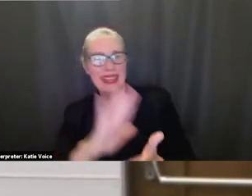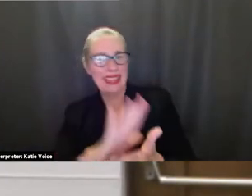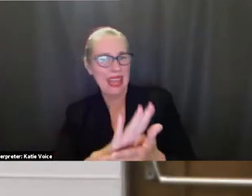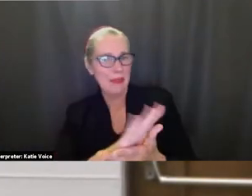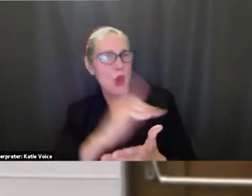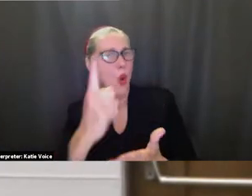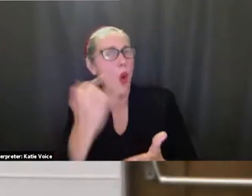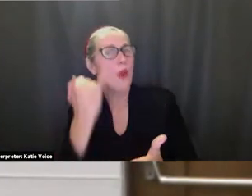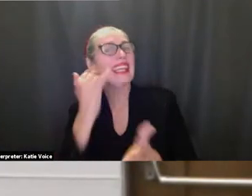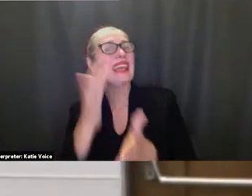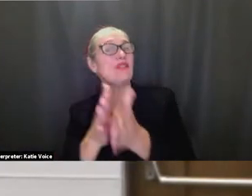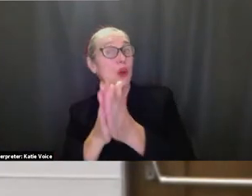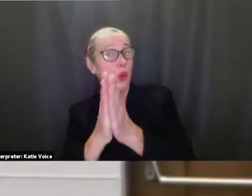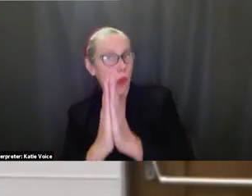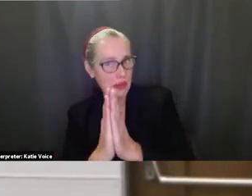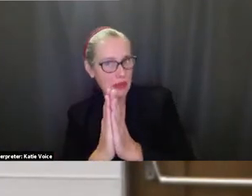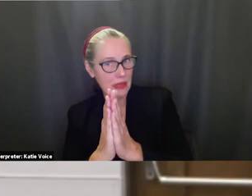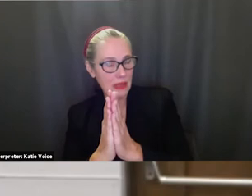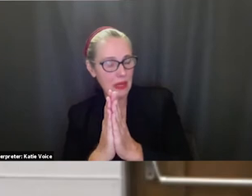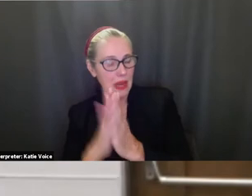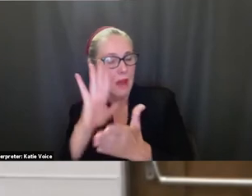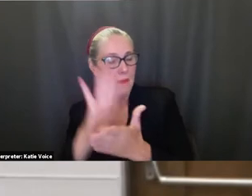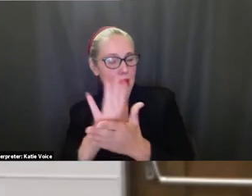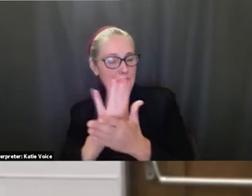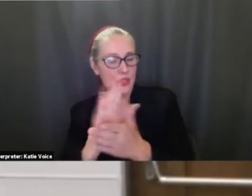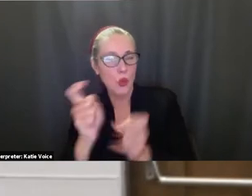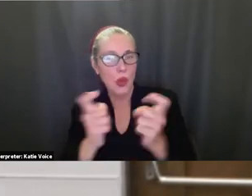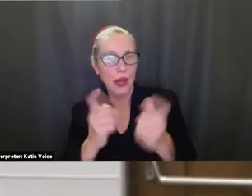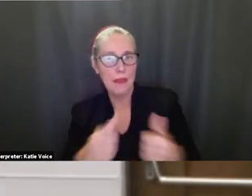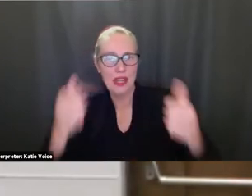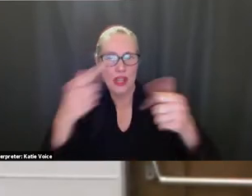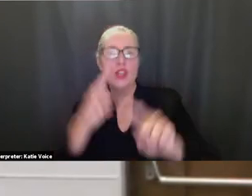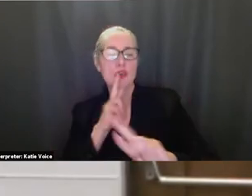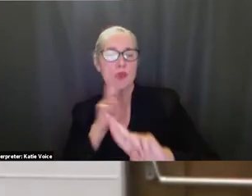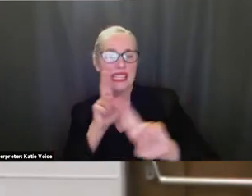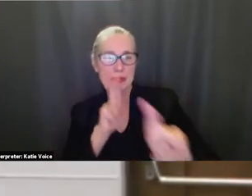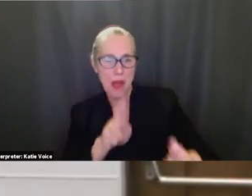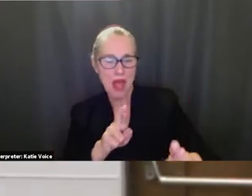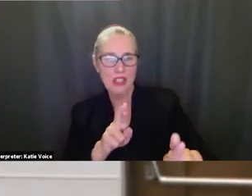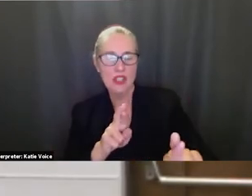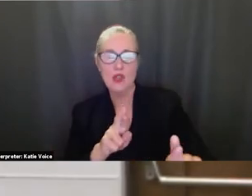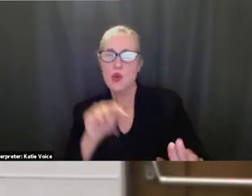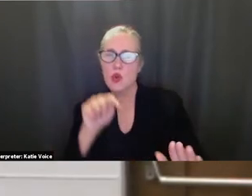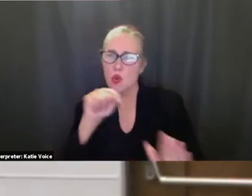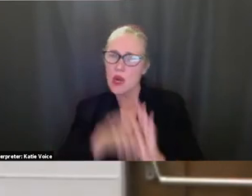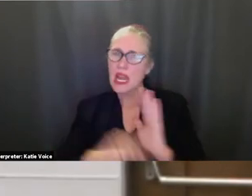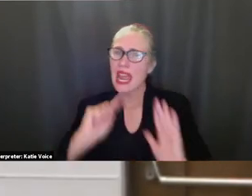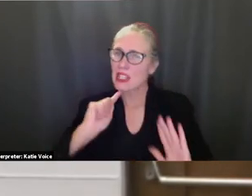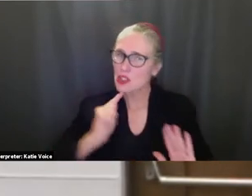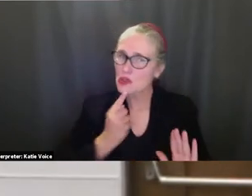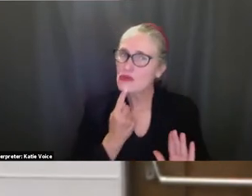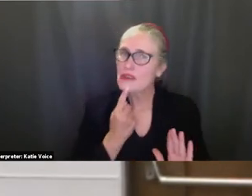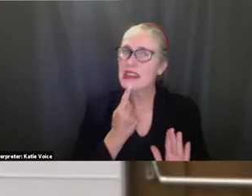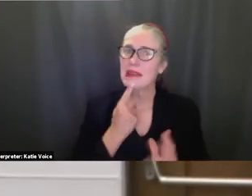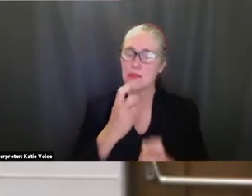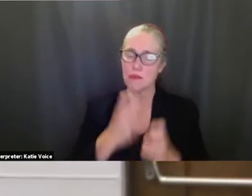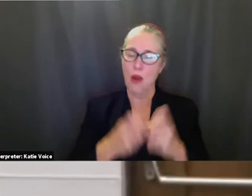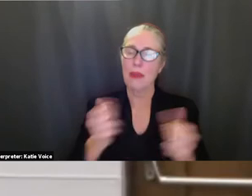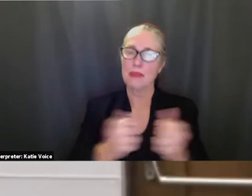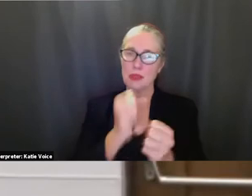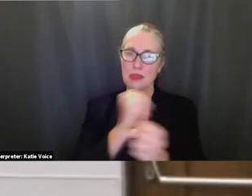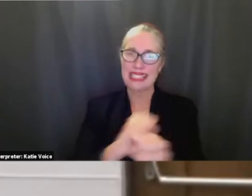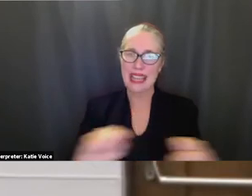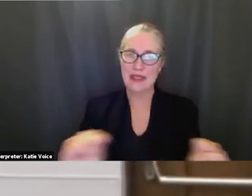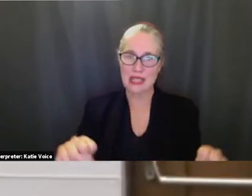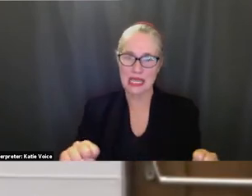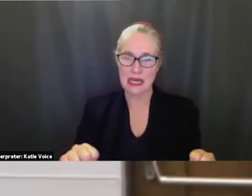requested by school administrators in order to respond to extreme issues of safety the focus